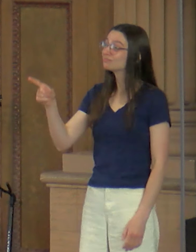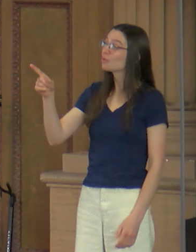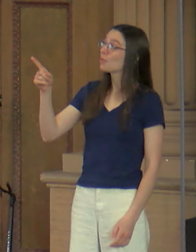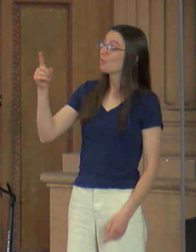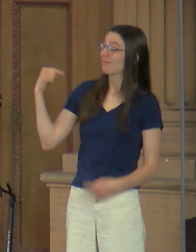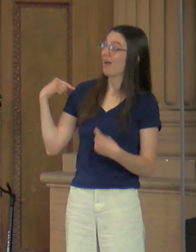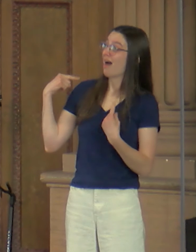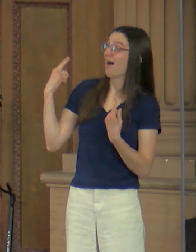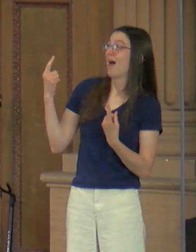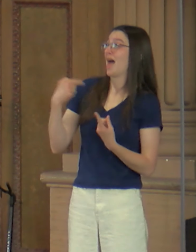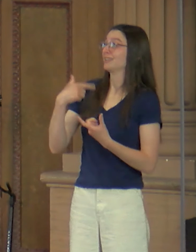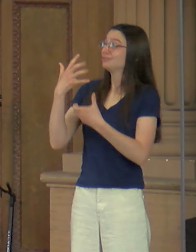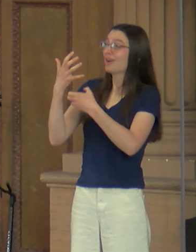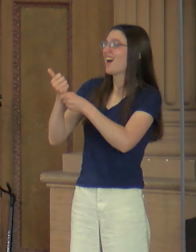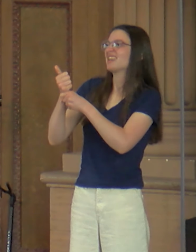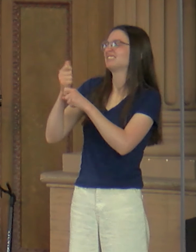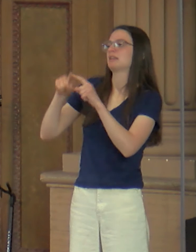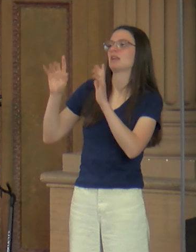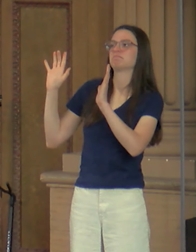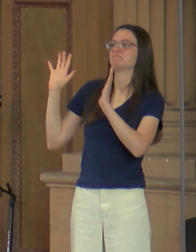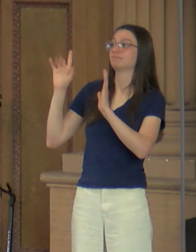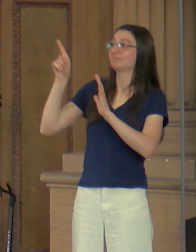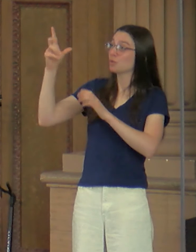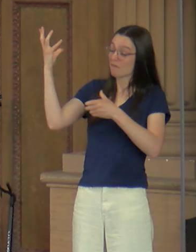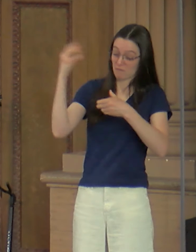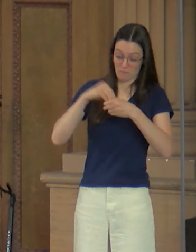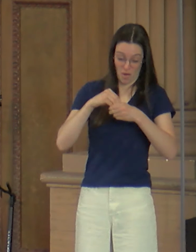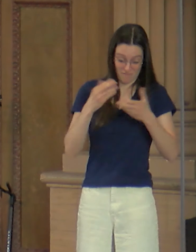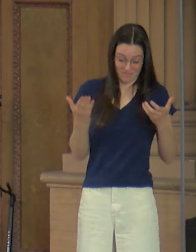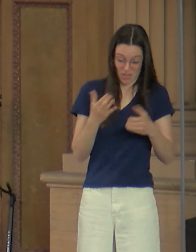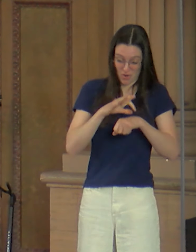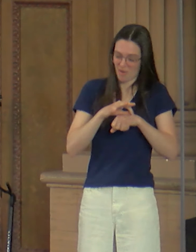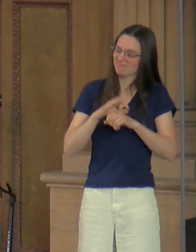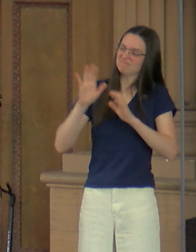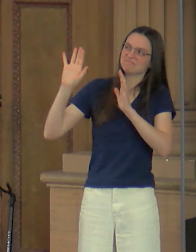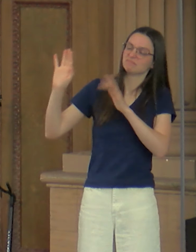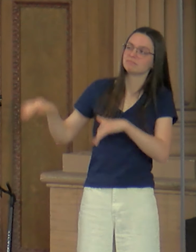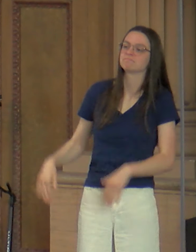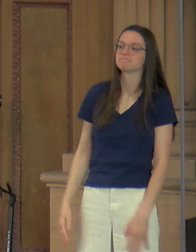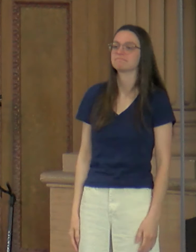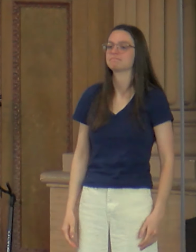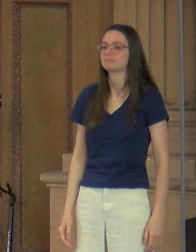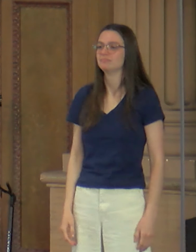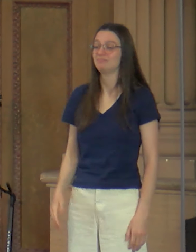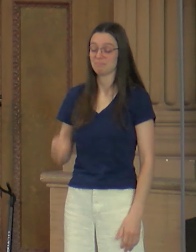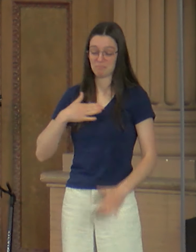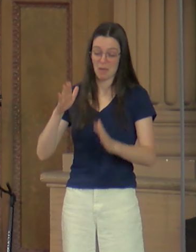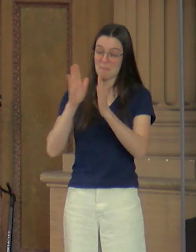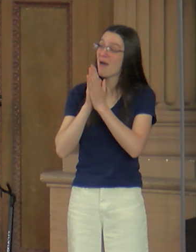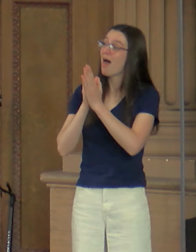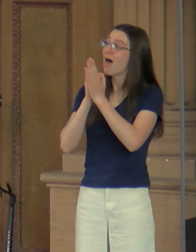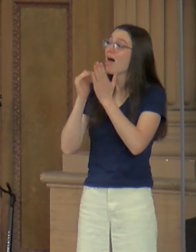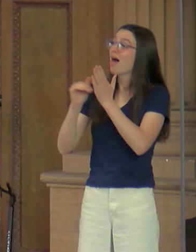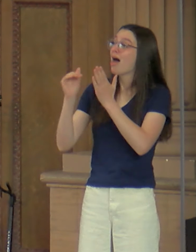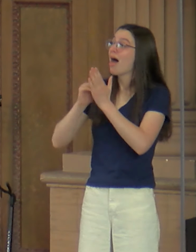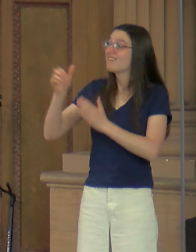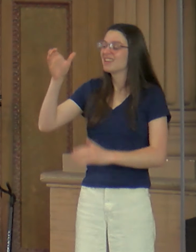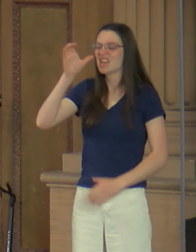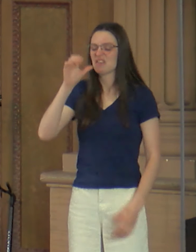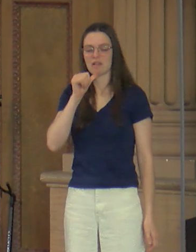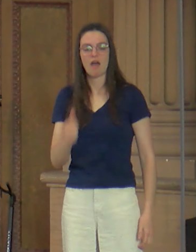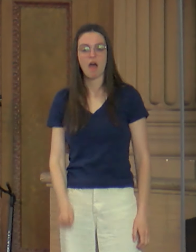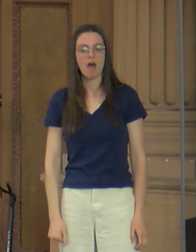that he was. He must not be involved in creation anymore. He's surely not hearing my prayers. He can't be